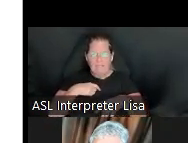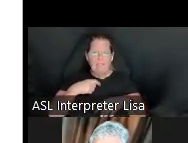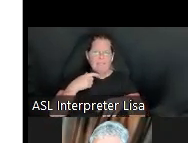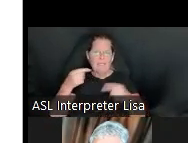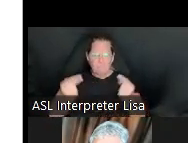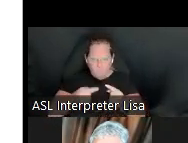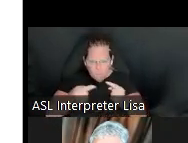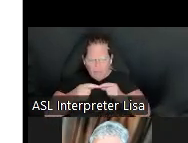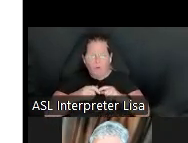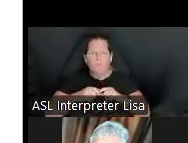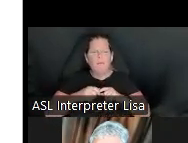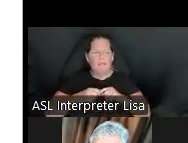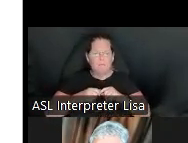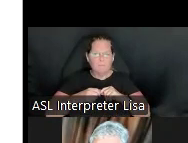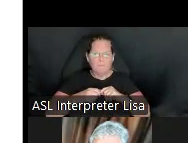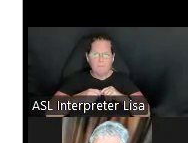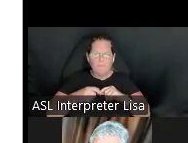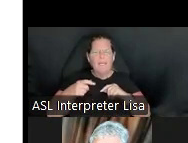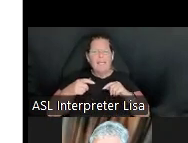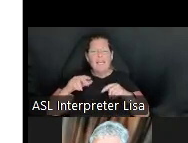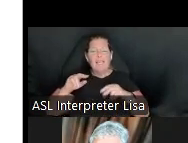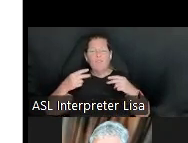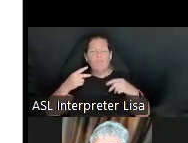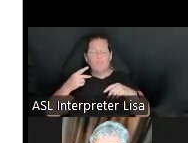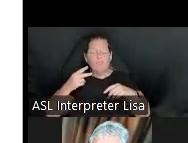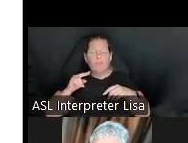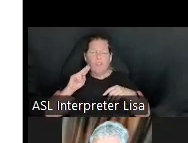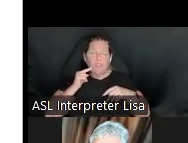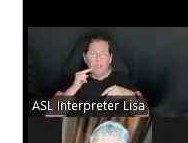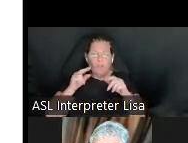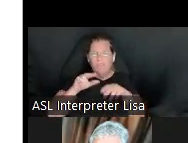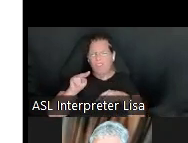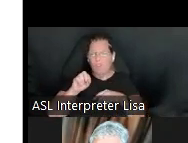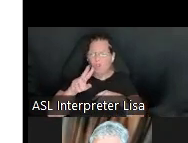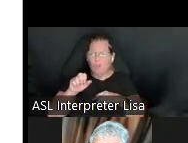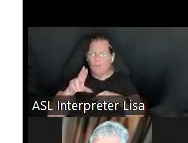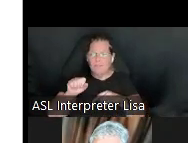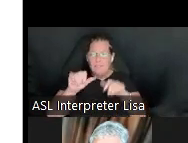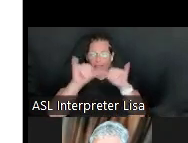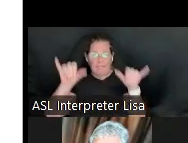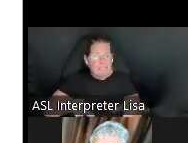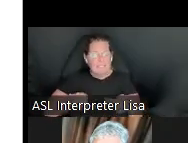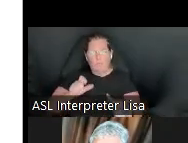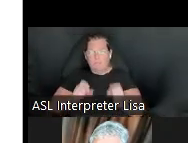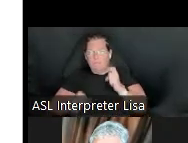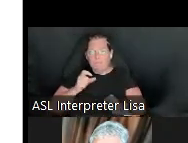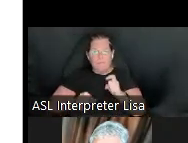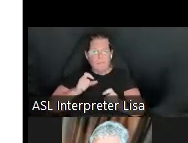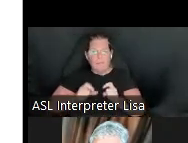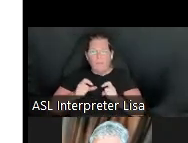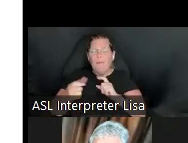terms, it's the ability of the nervous system to change its activity in response to stimuli